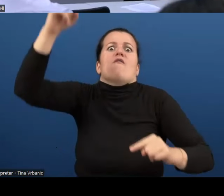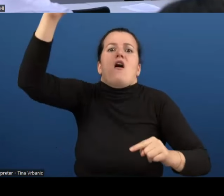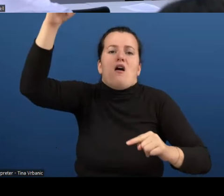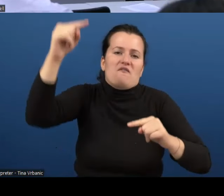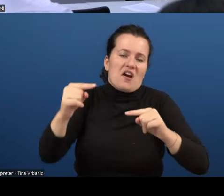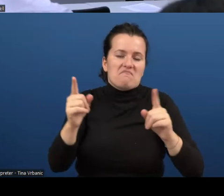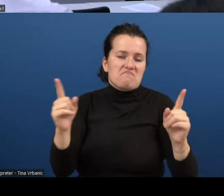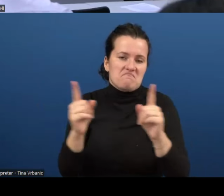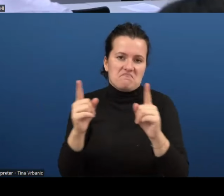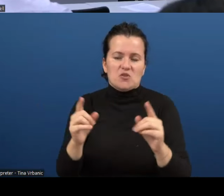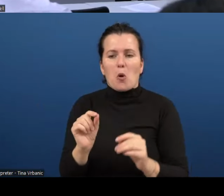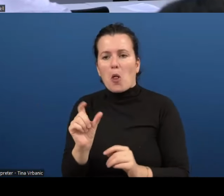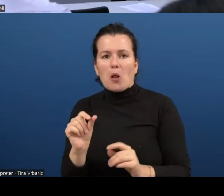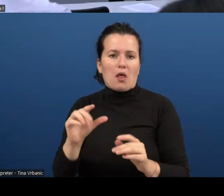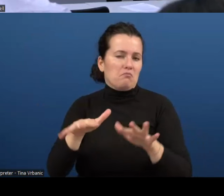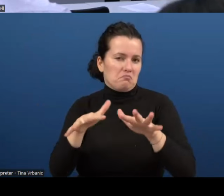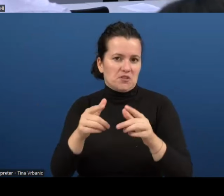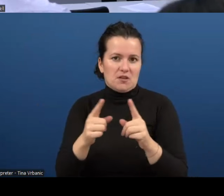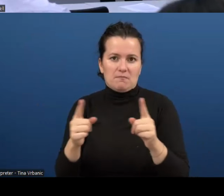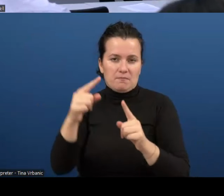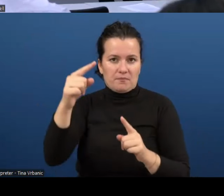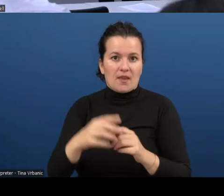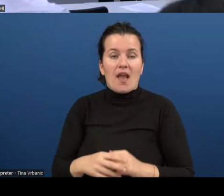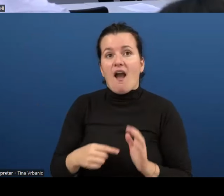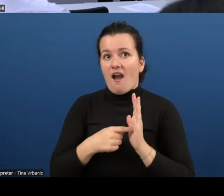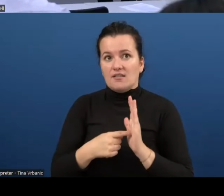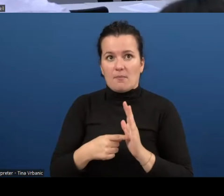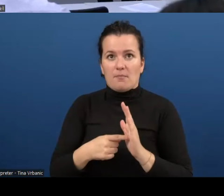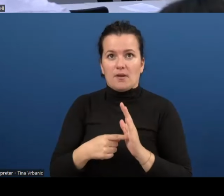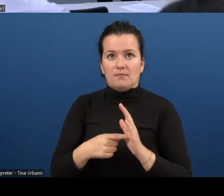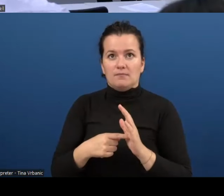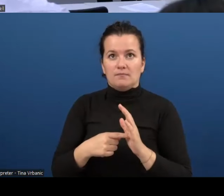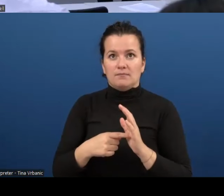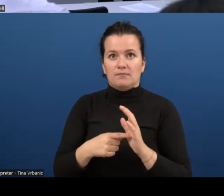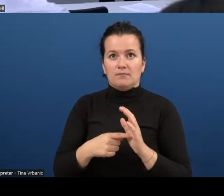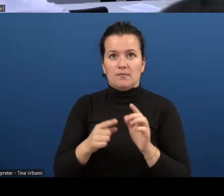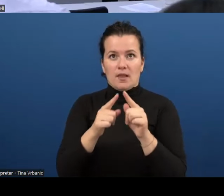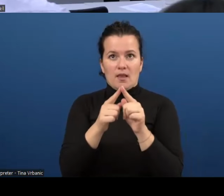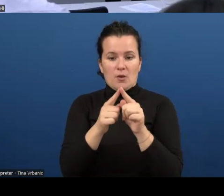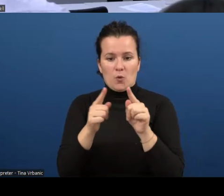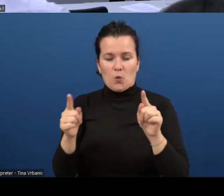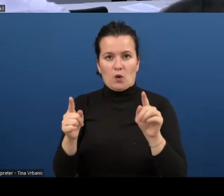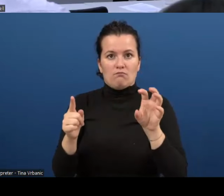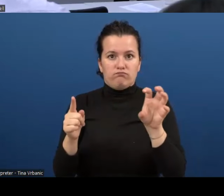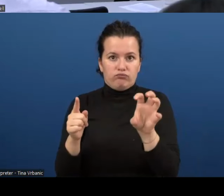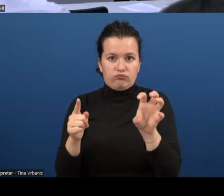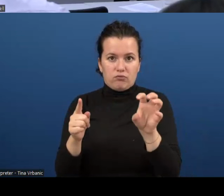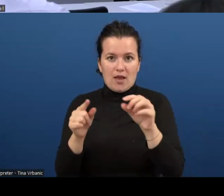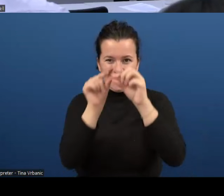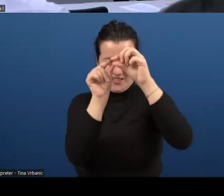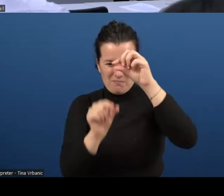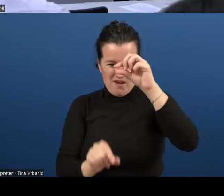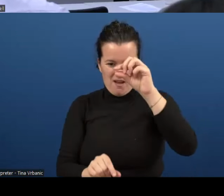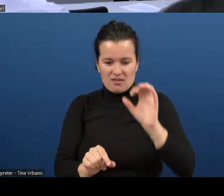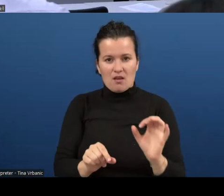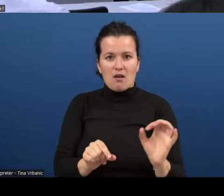is that if you cross the spine, so if you give 2 stimulations on different sides of